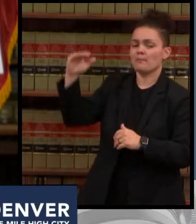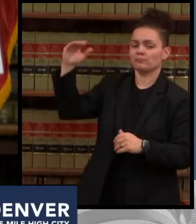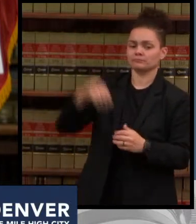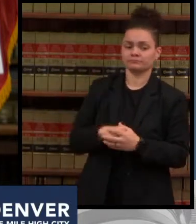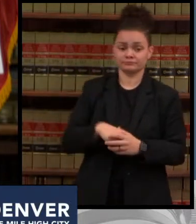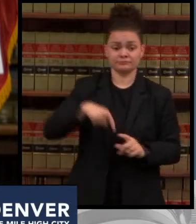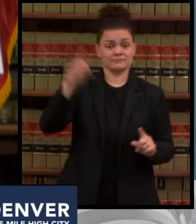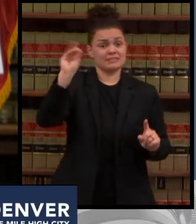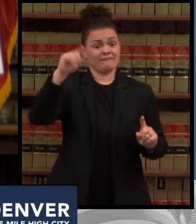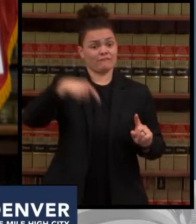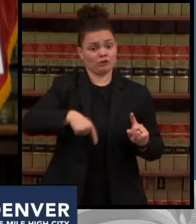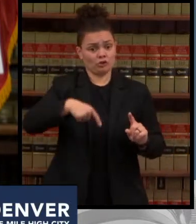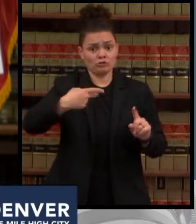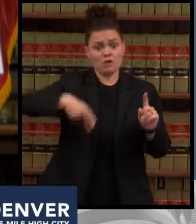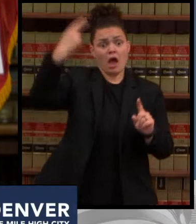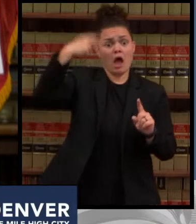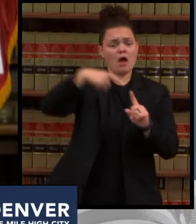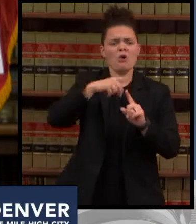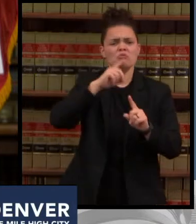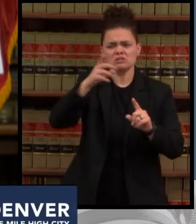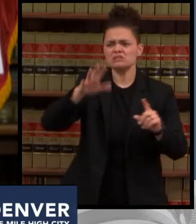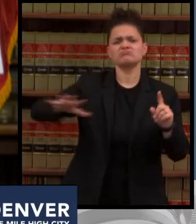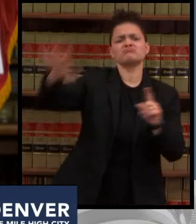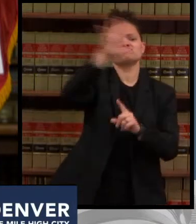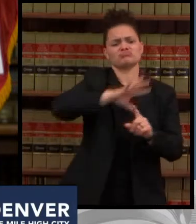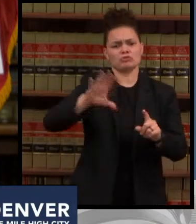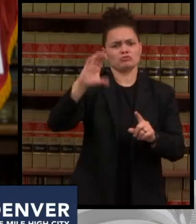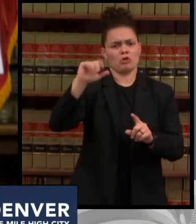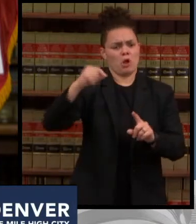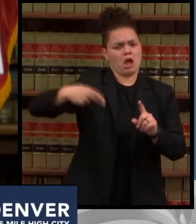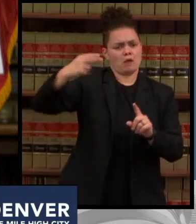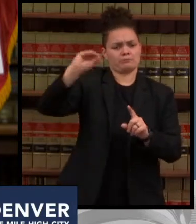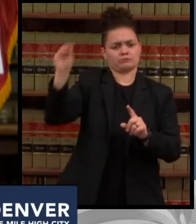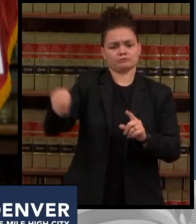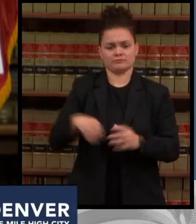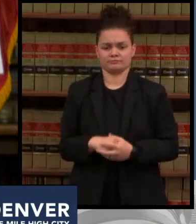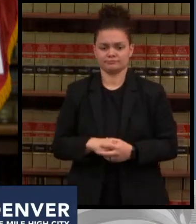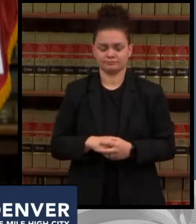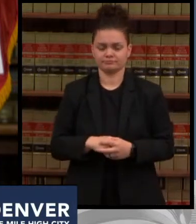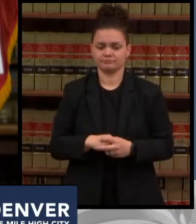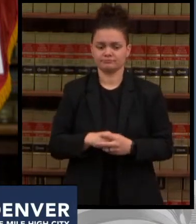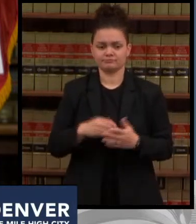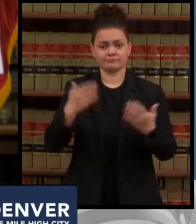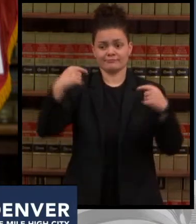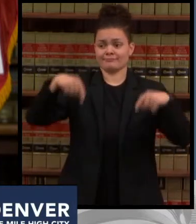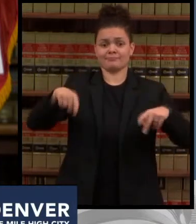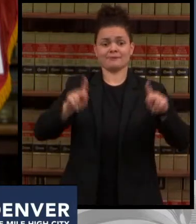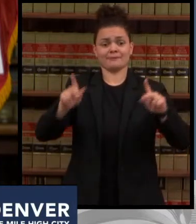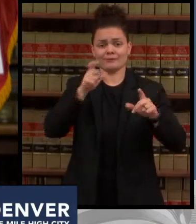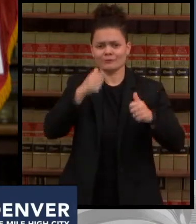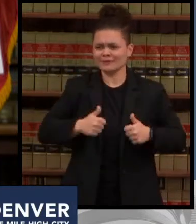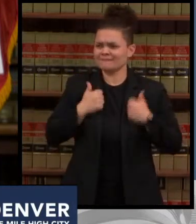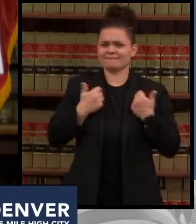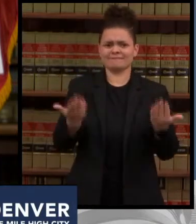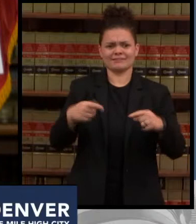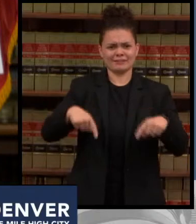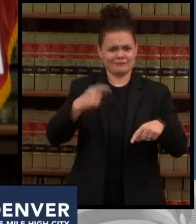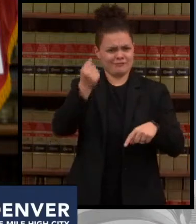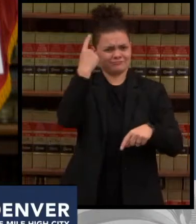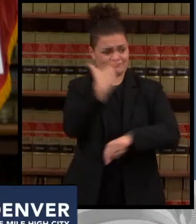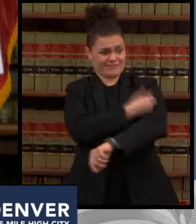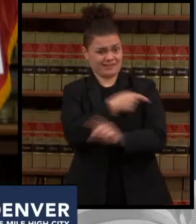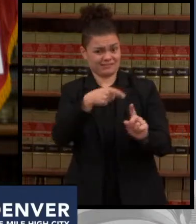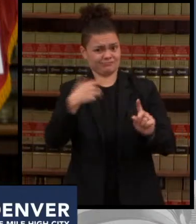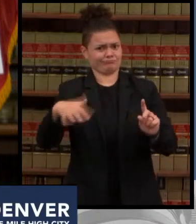area because our residents understand why getting vaccinated is important. But that's not the case in other parts of our